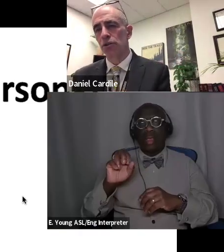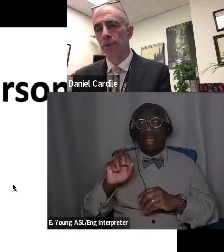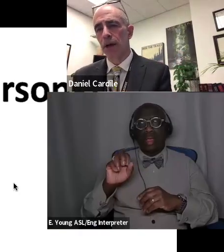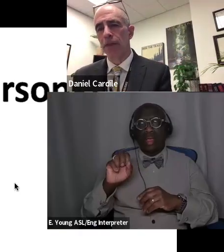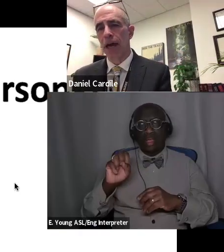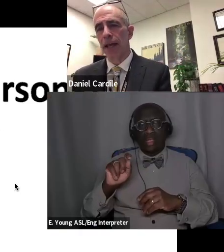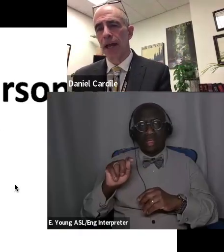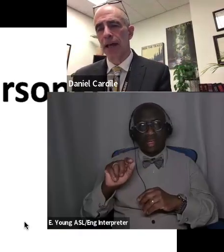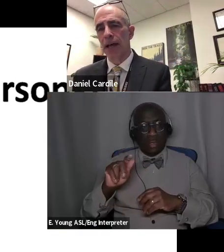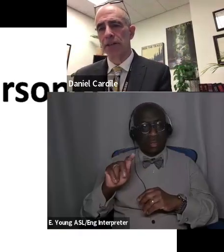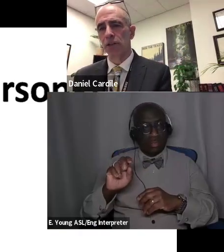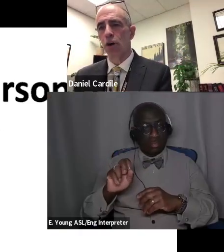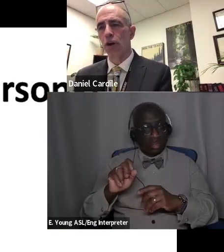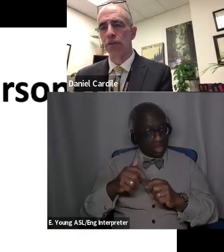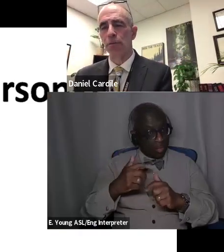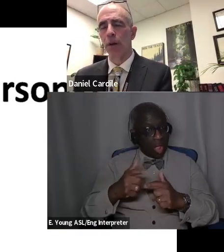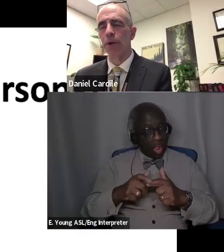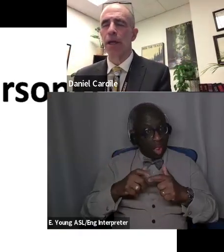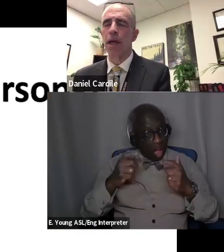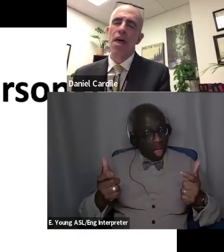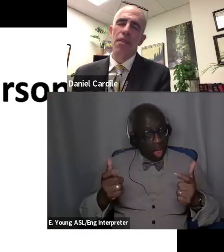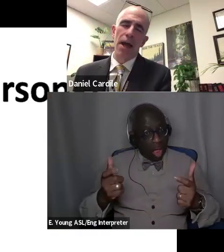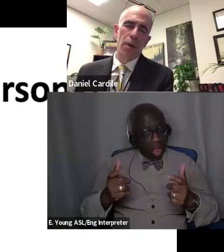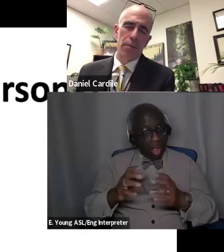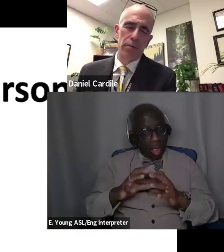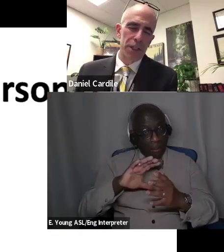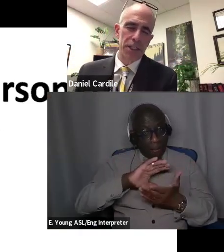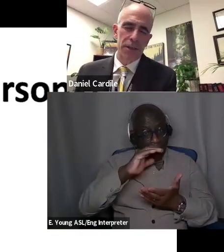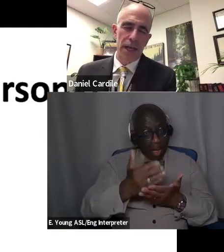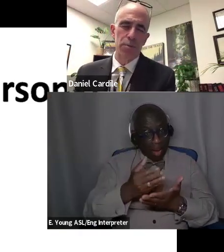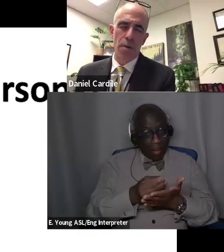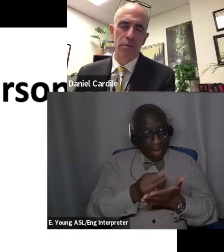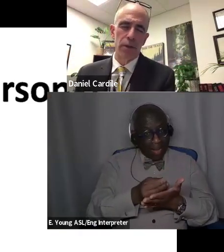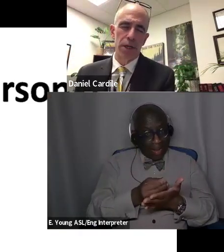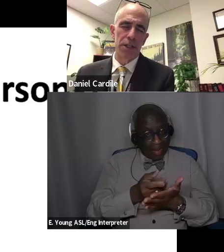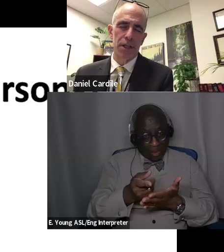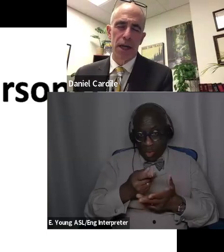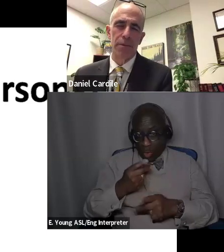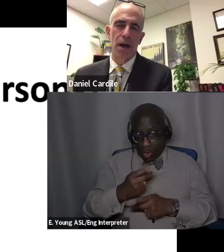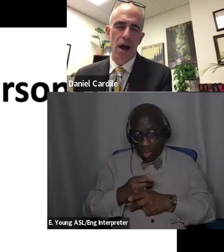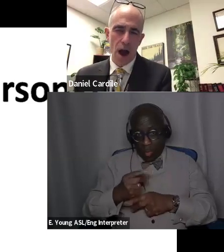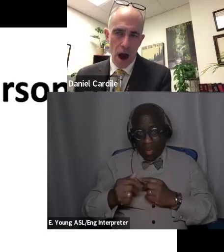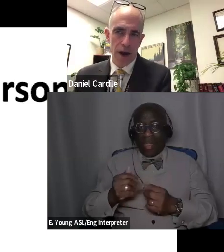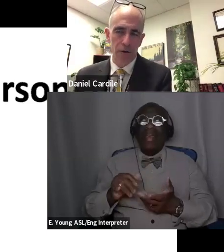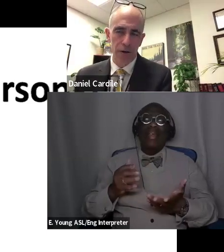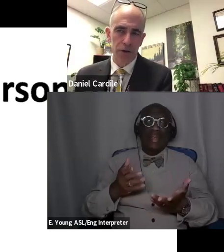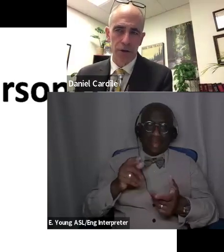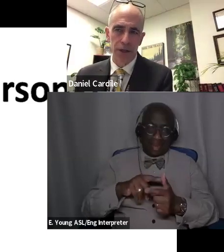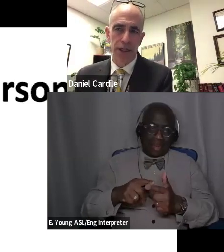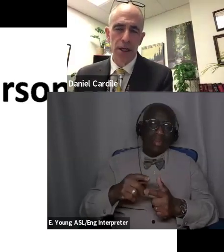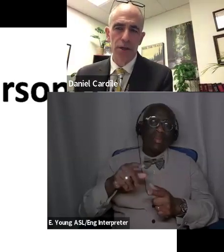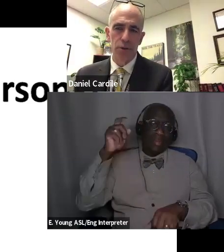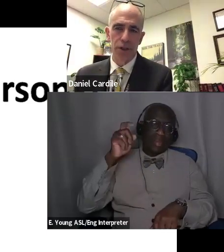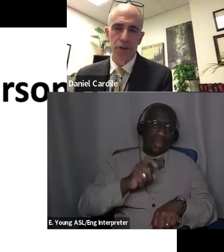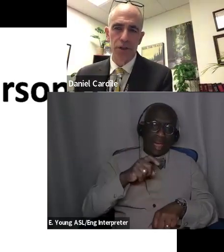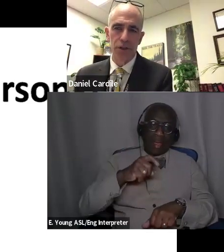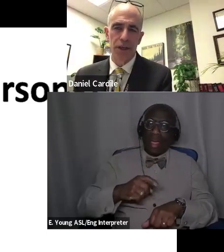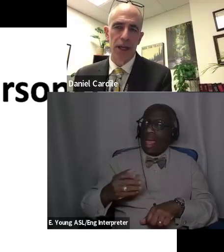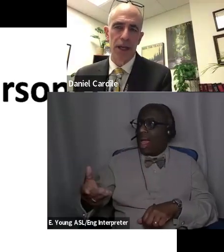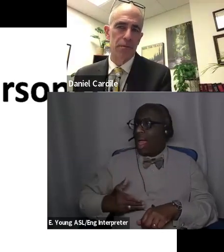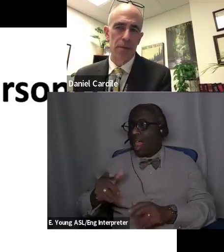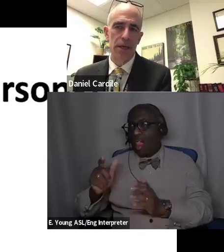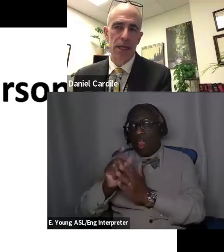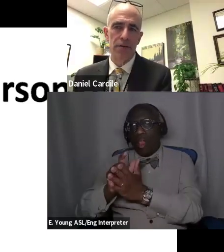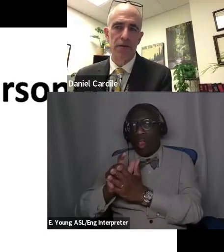you're concerned about that as a guardian of the property, that's probably when it's time to hire an attorney to assist you